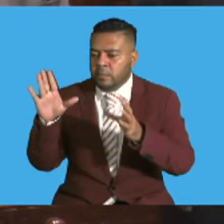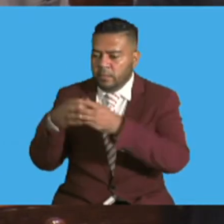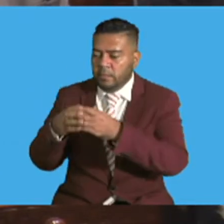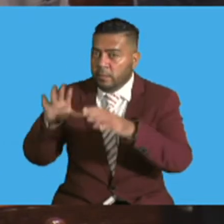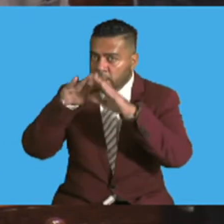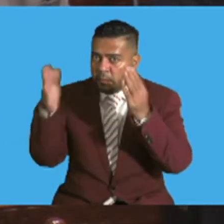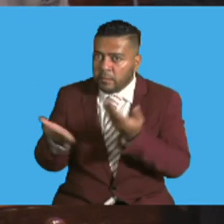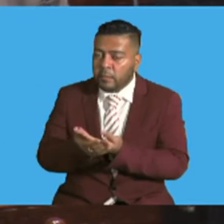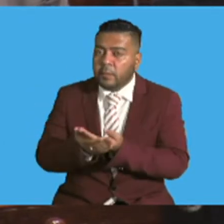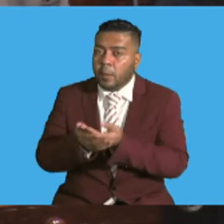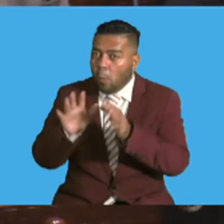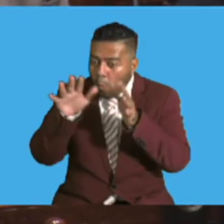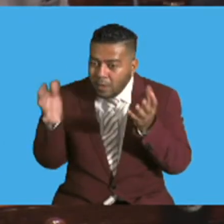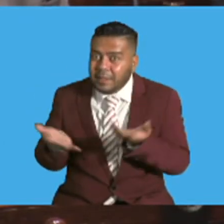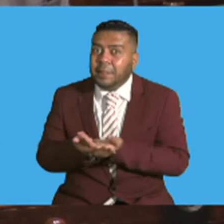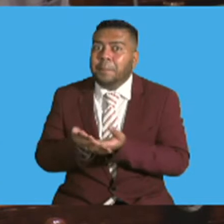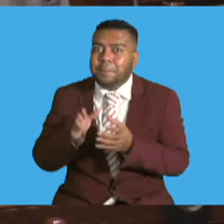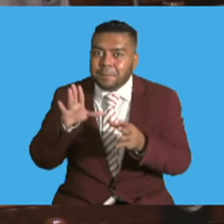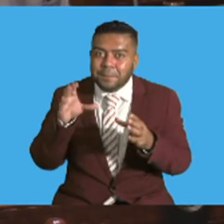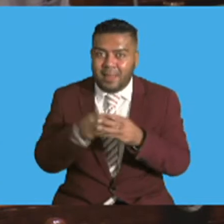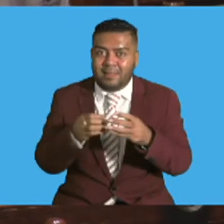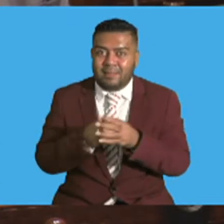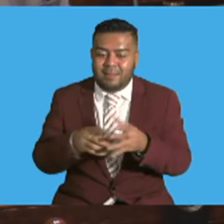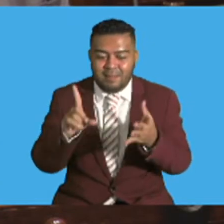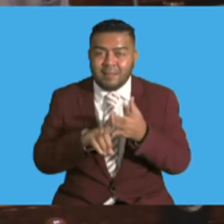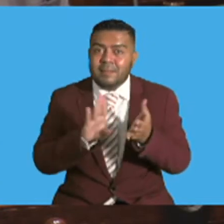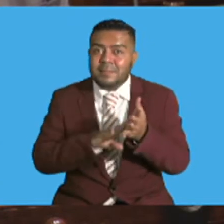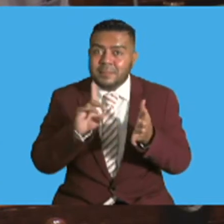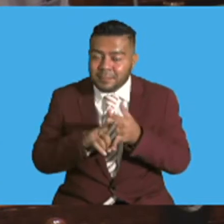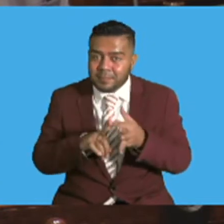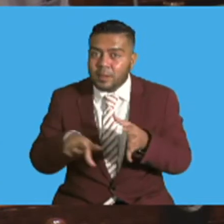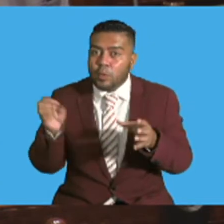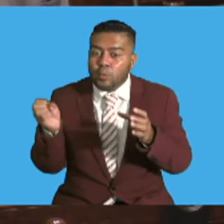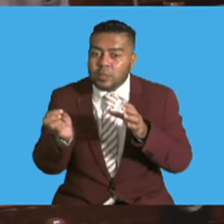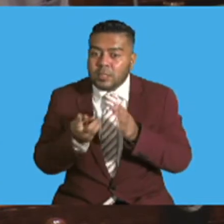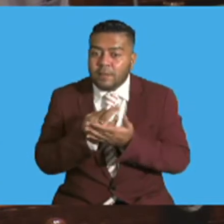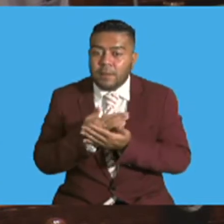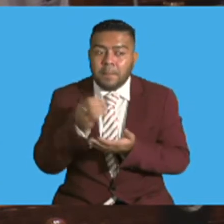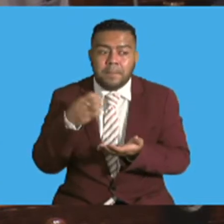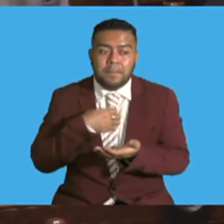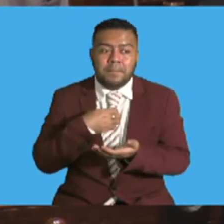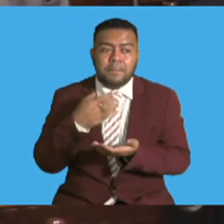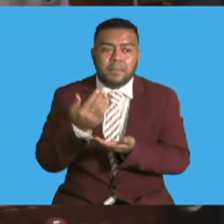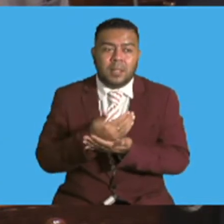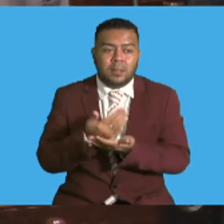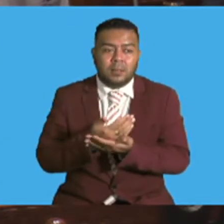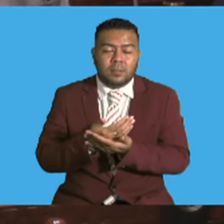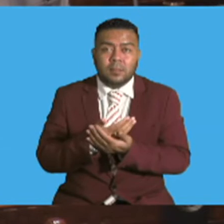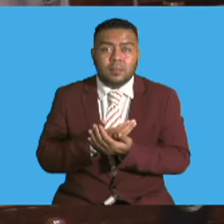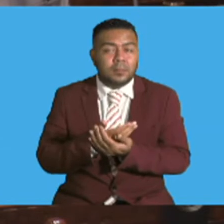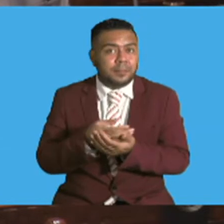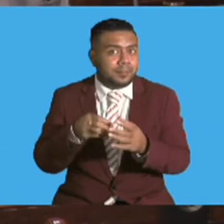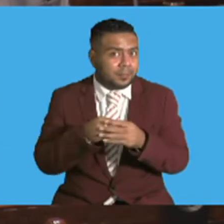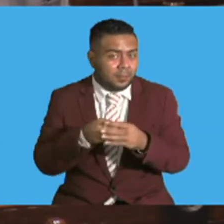Bank, IMF, ADB, Fiji Bureau of Statistics, Reserve Bank of Fiji, other organizations, Mr. Speaker, sir.